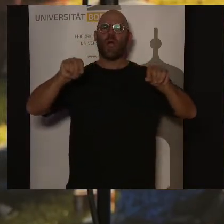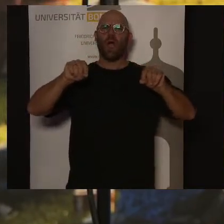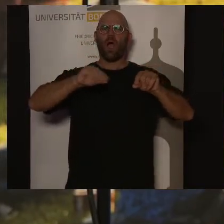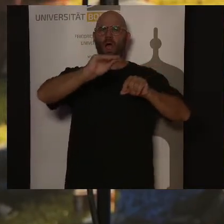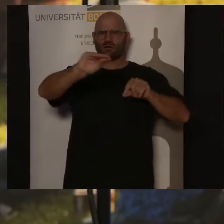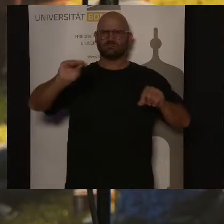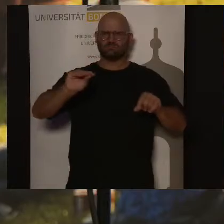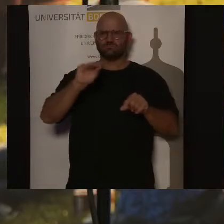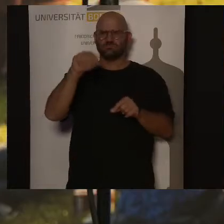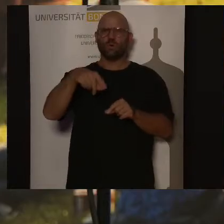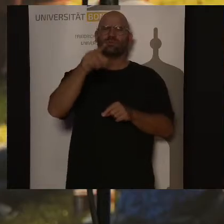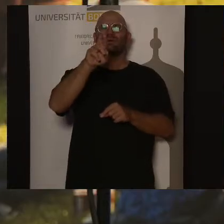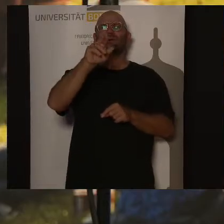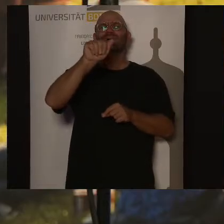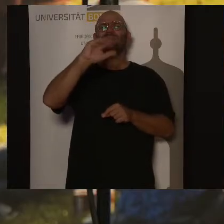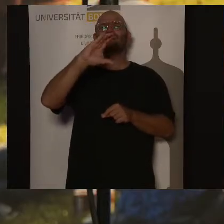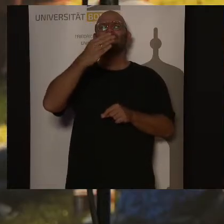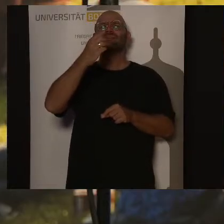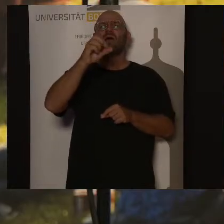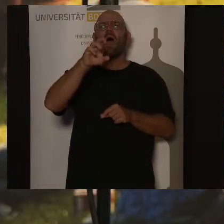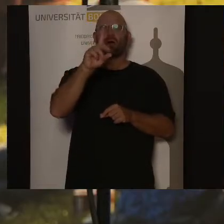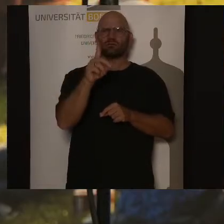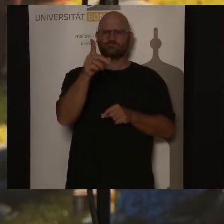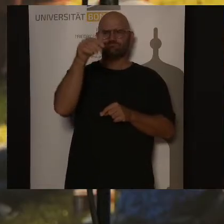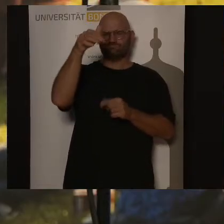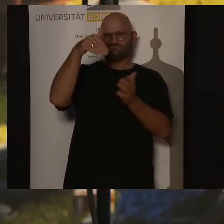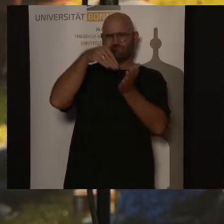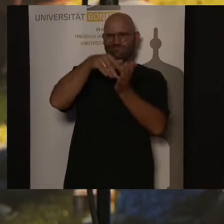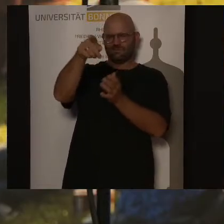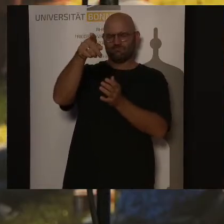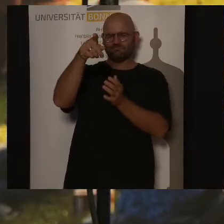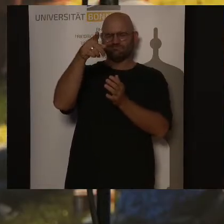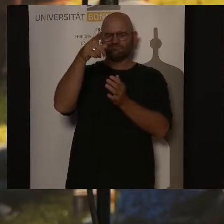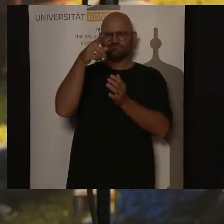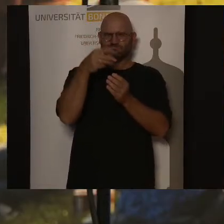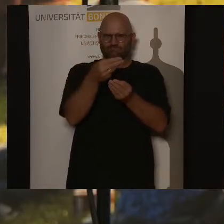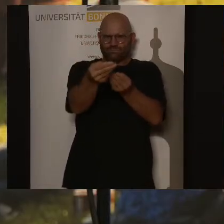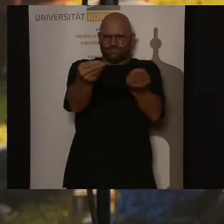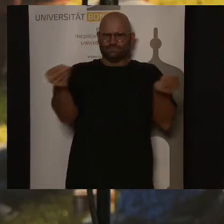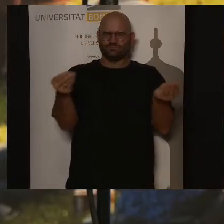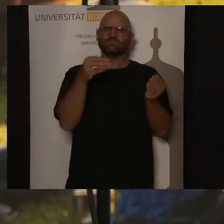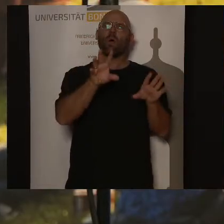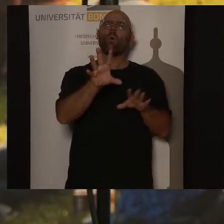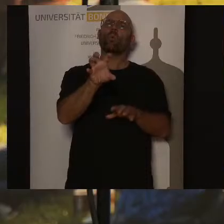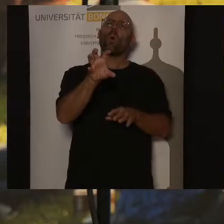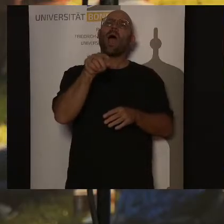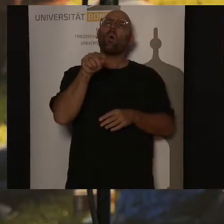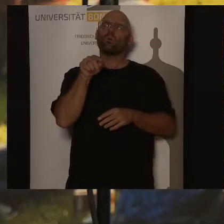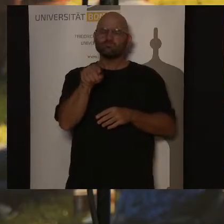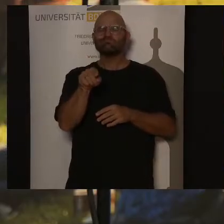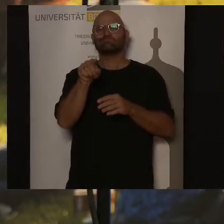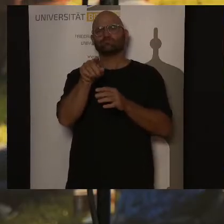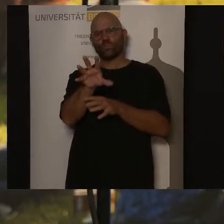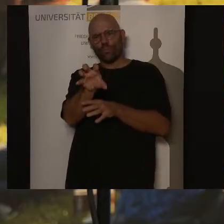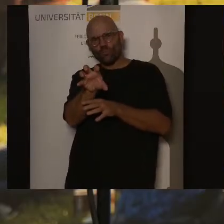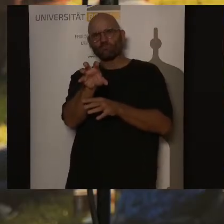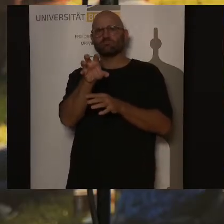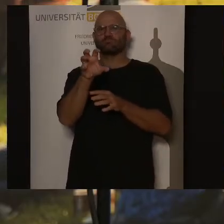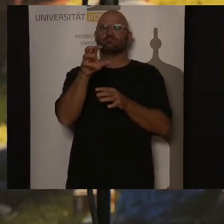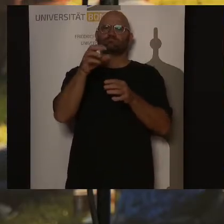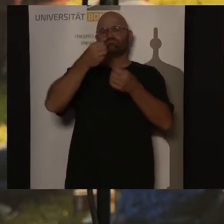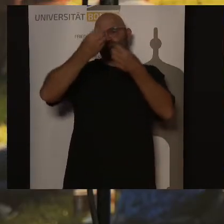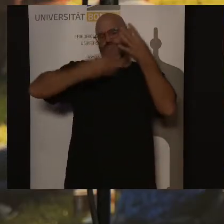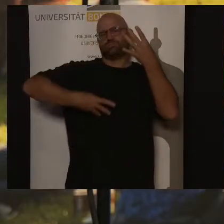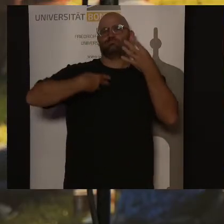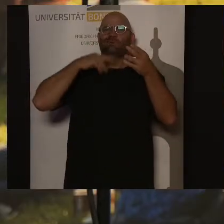sure to grab one of those postcards outside of this room, outside of the auditorium. The QR code on there will tell you where you